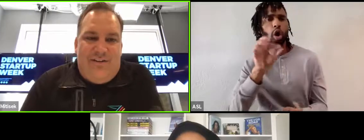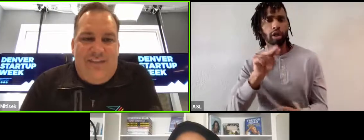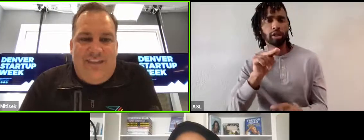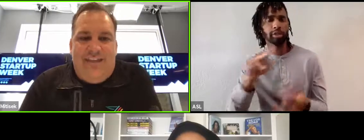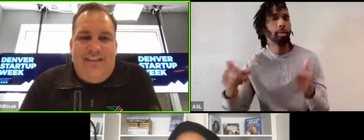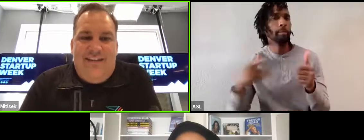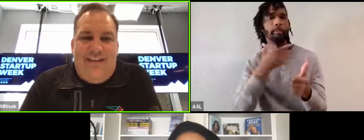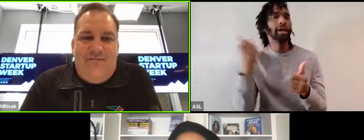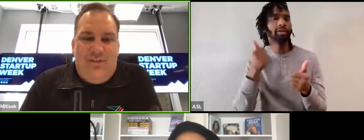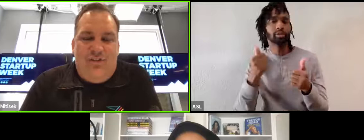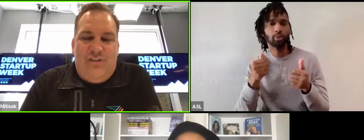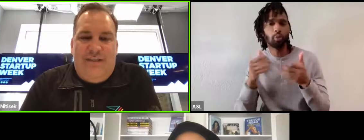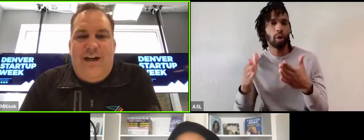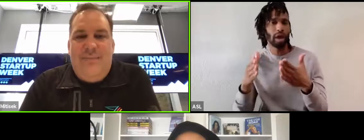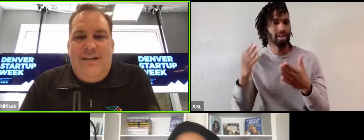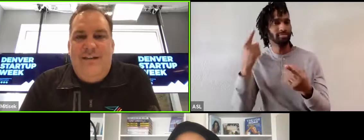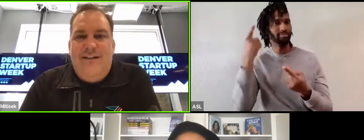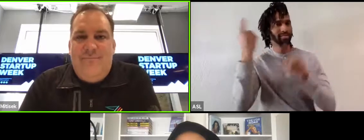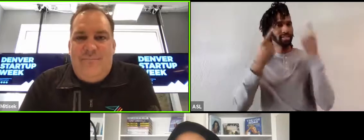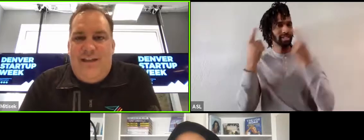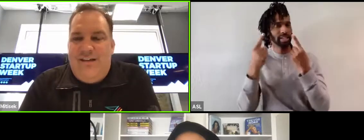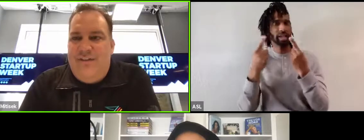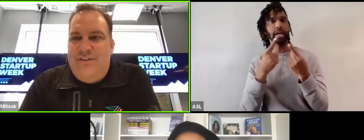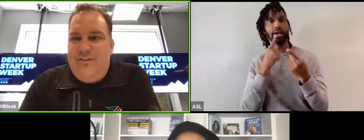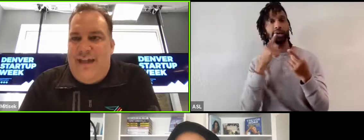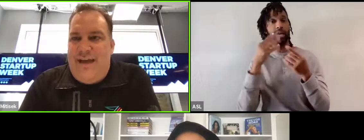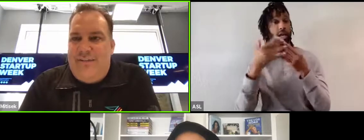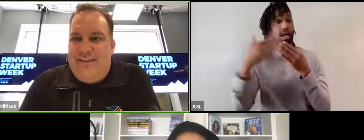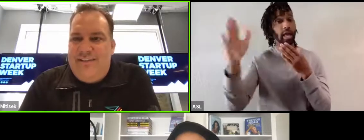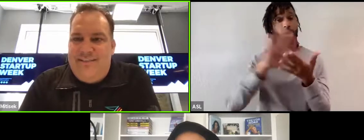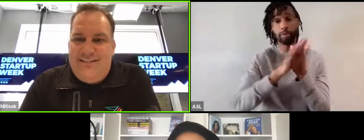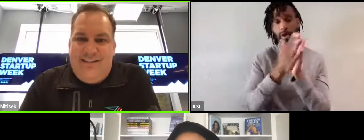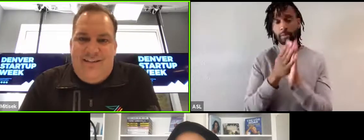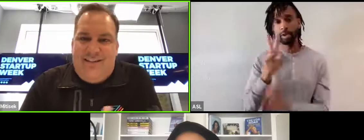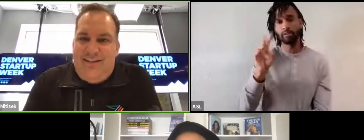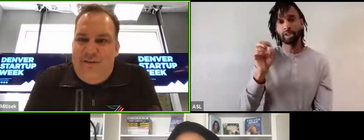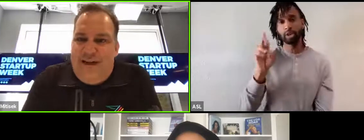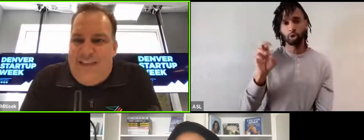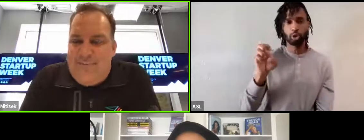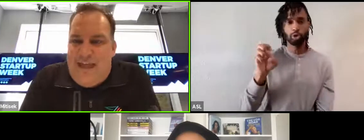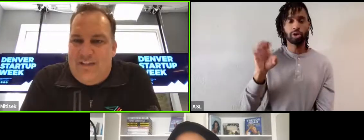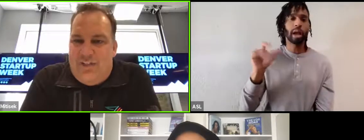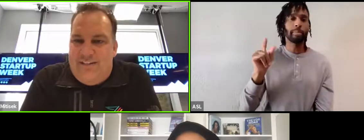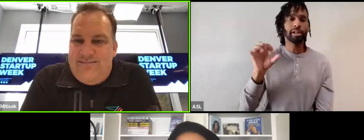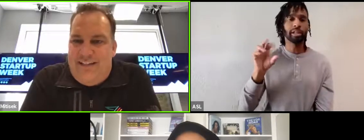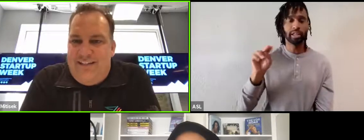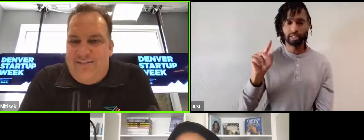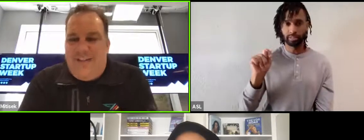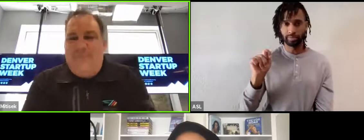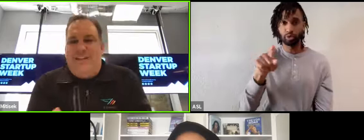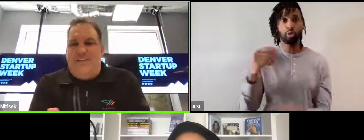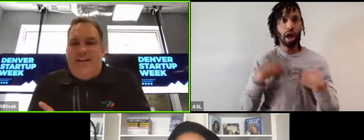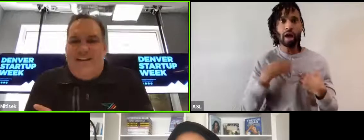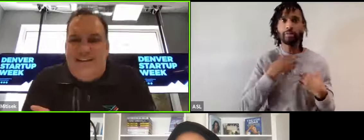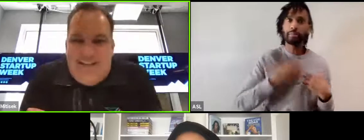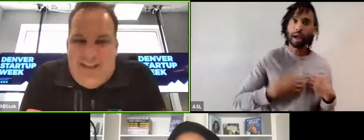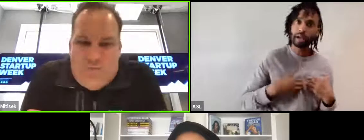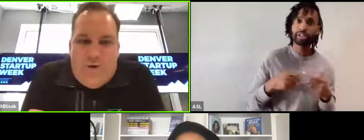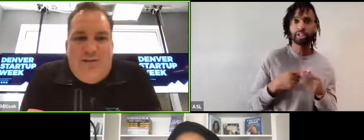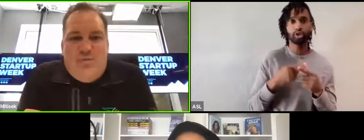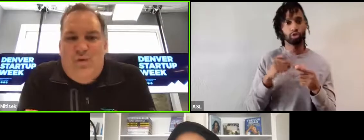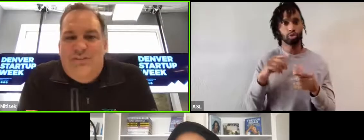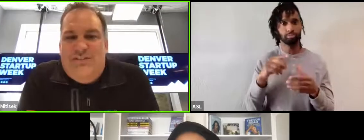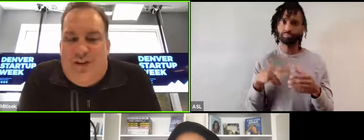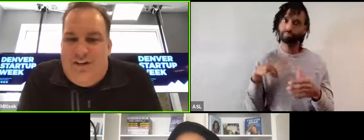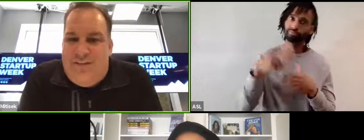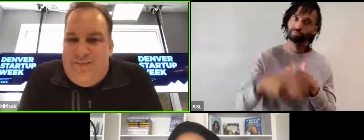way to start thinking and eventually becoming a venture capitalist? You had that passion and you stepped in and created it.